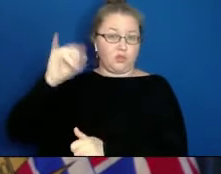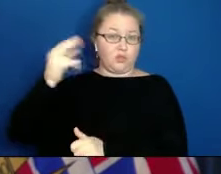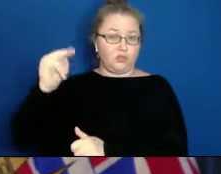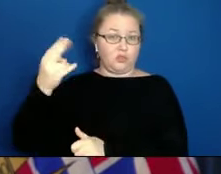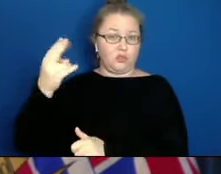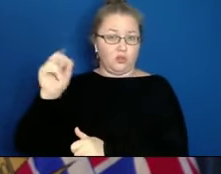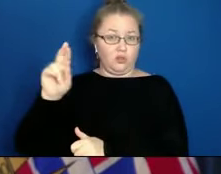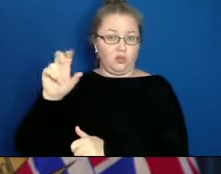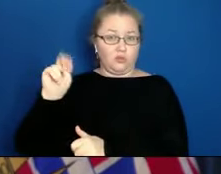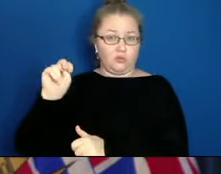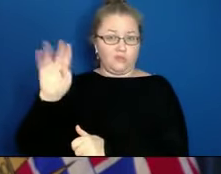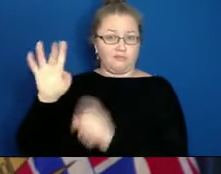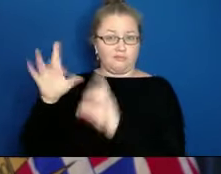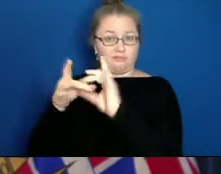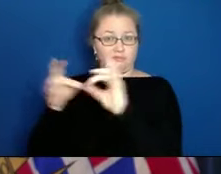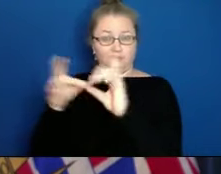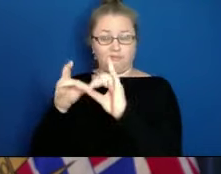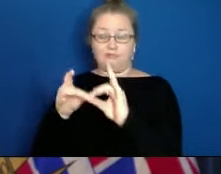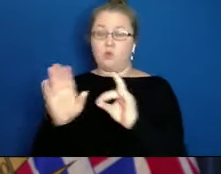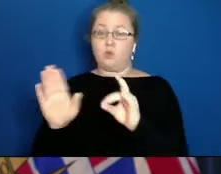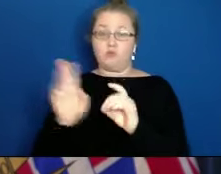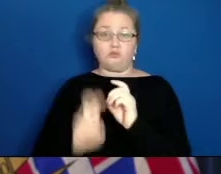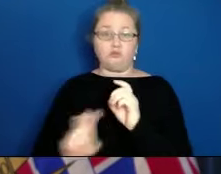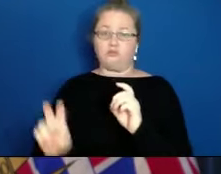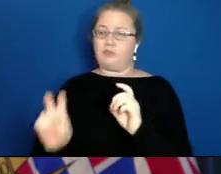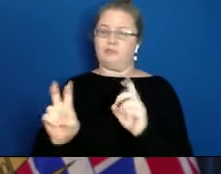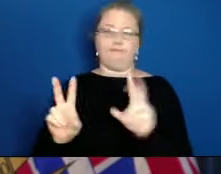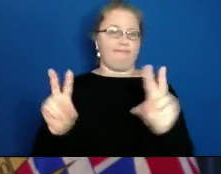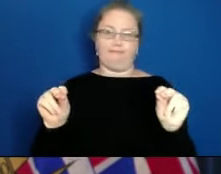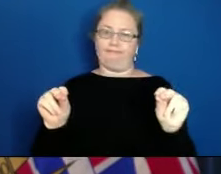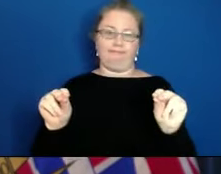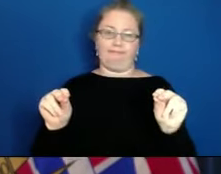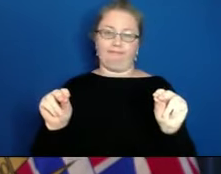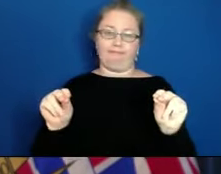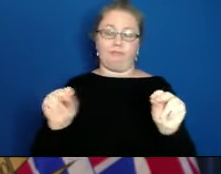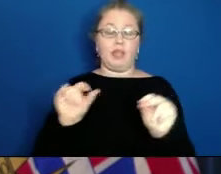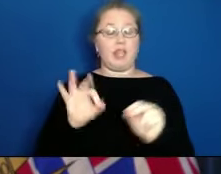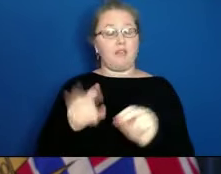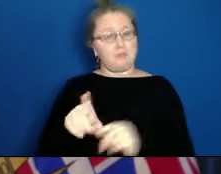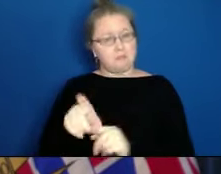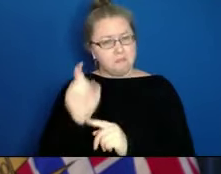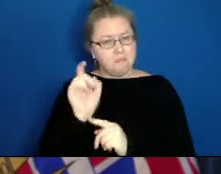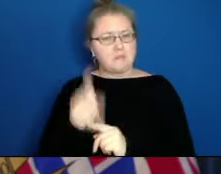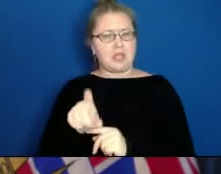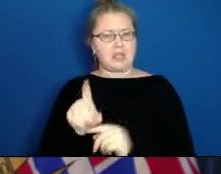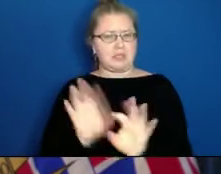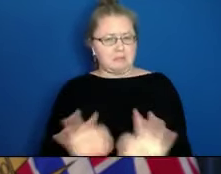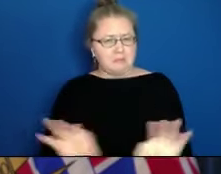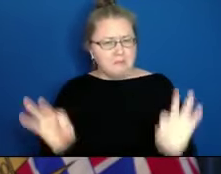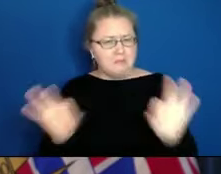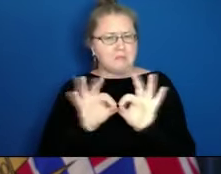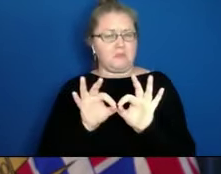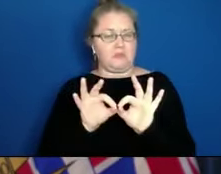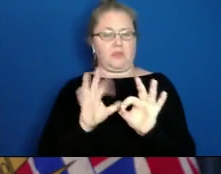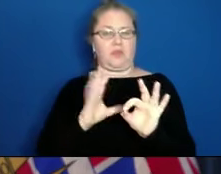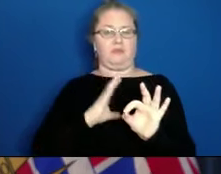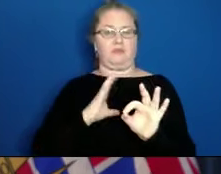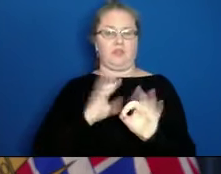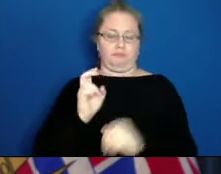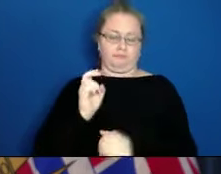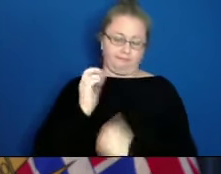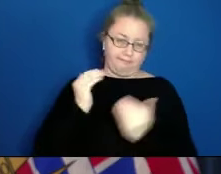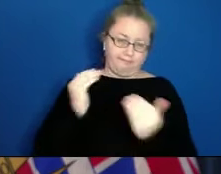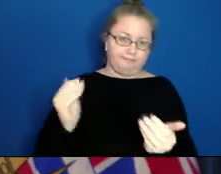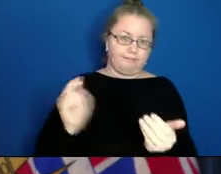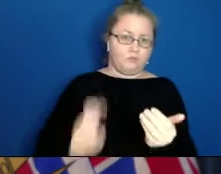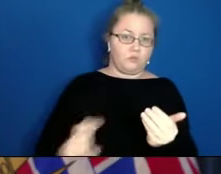will limit their travel as much as possible, unless it is essential. So it is limiting our recreational